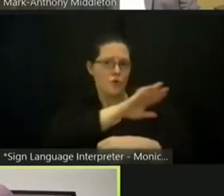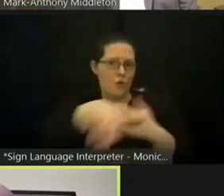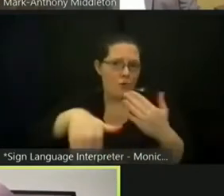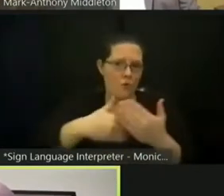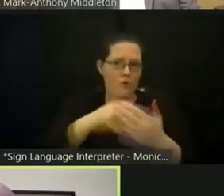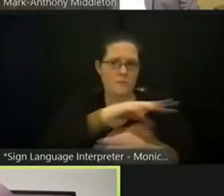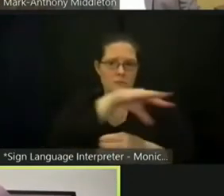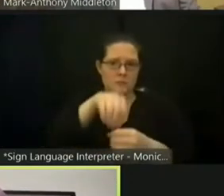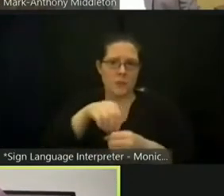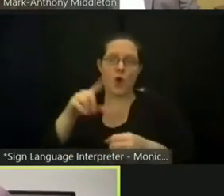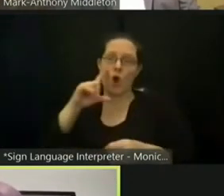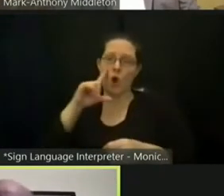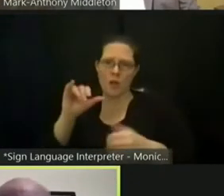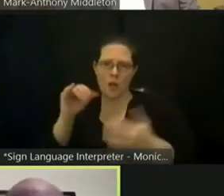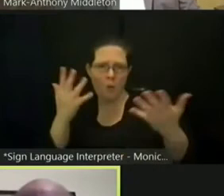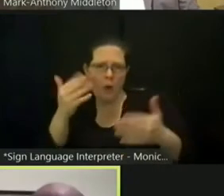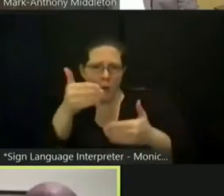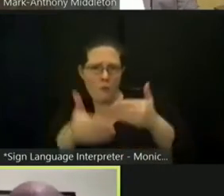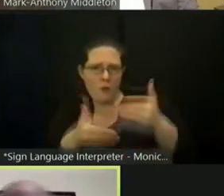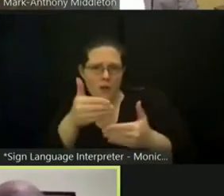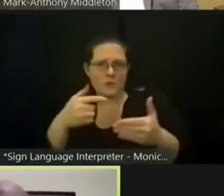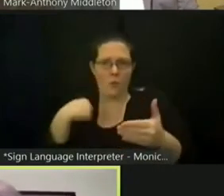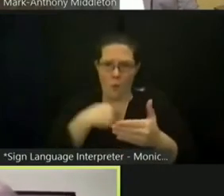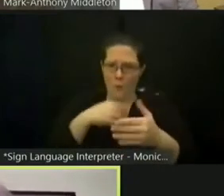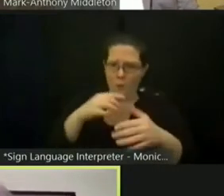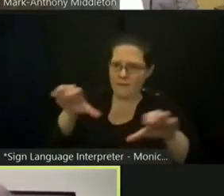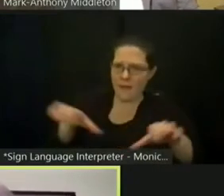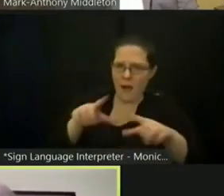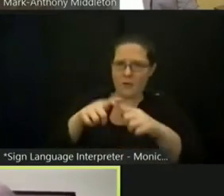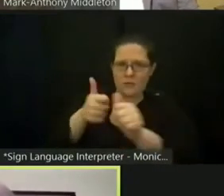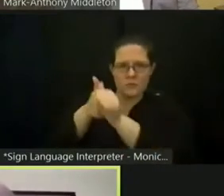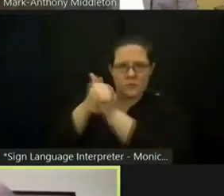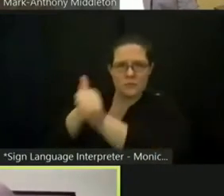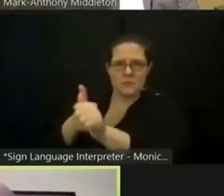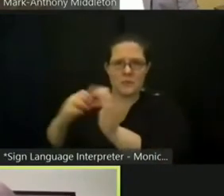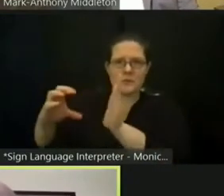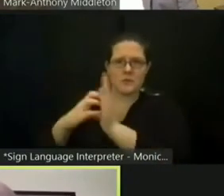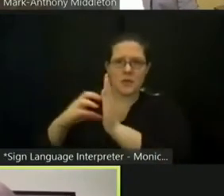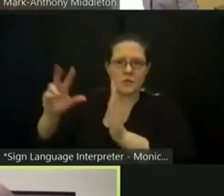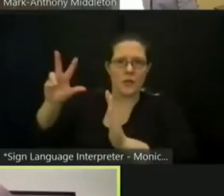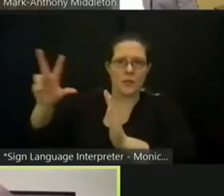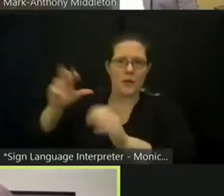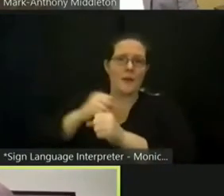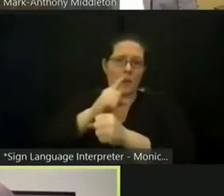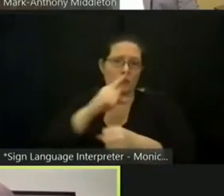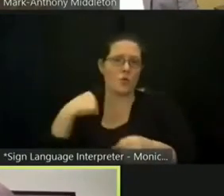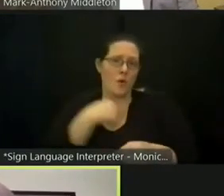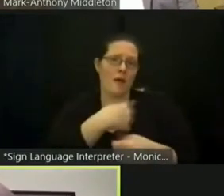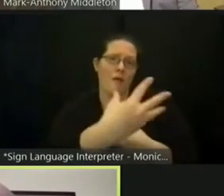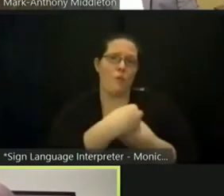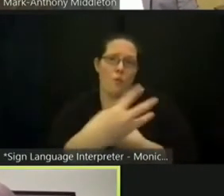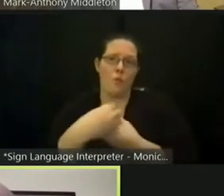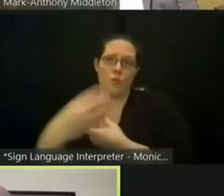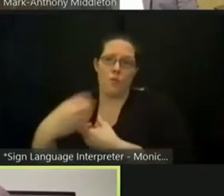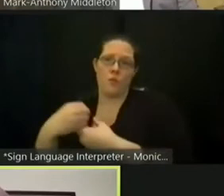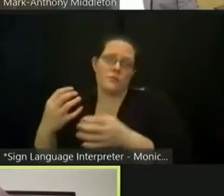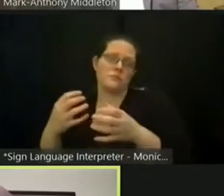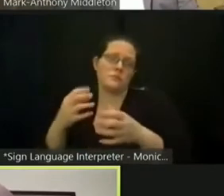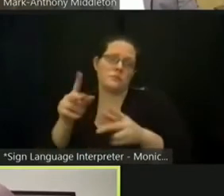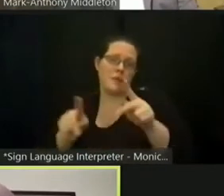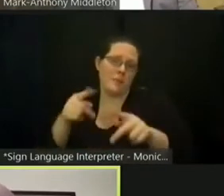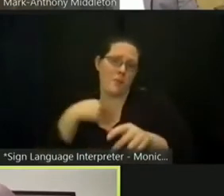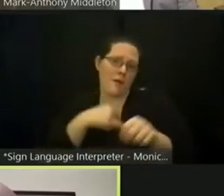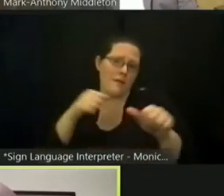what affirmative steps and actions that we have taken to be able to be inclusive. So one of the things that we're doing, as